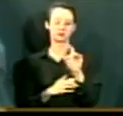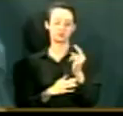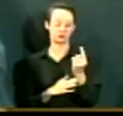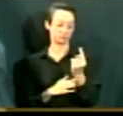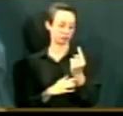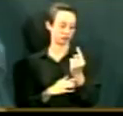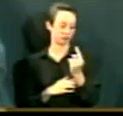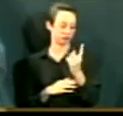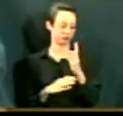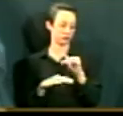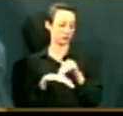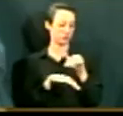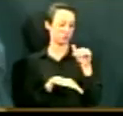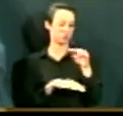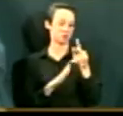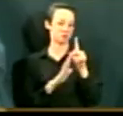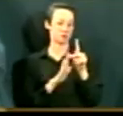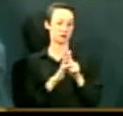So